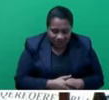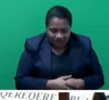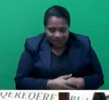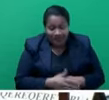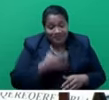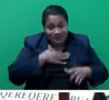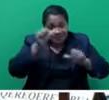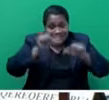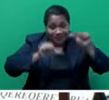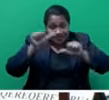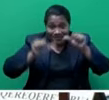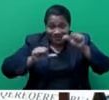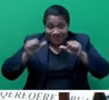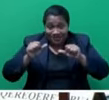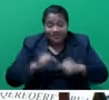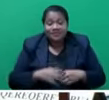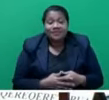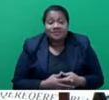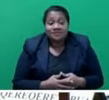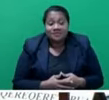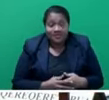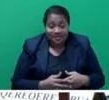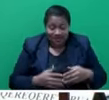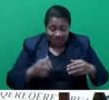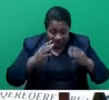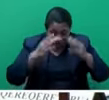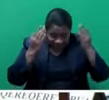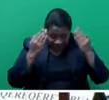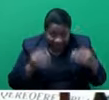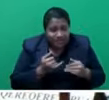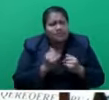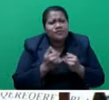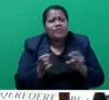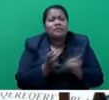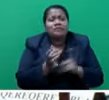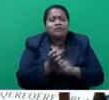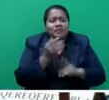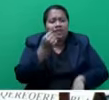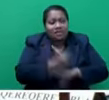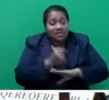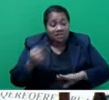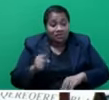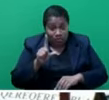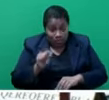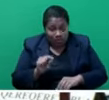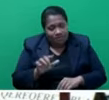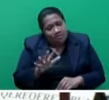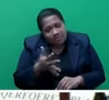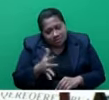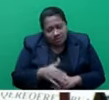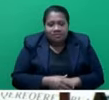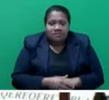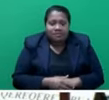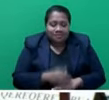analysis, Mr. Speaker, and I think this is very important for the government to do, and maybe government to